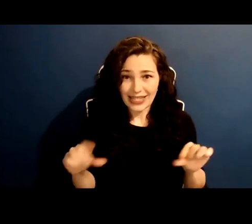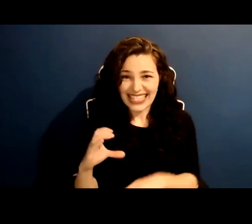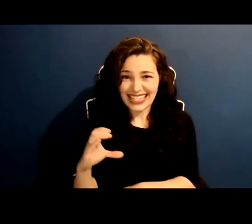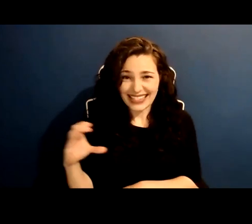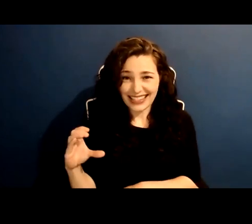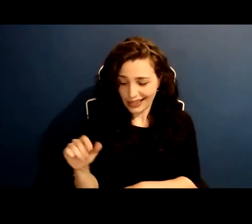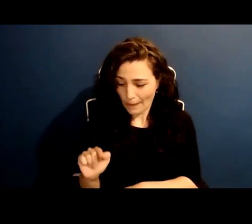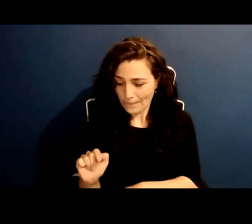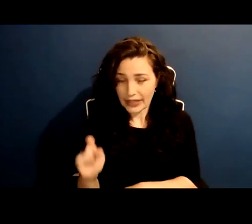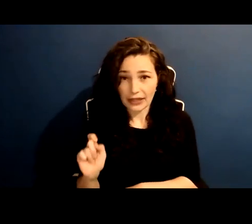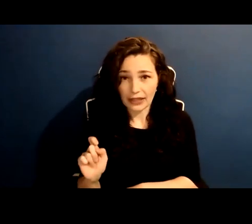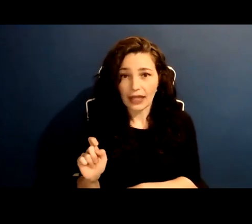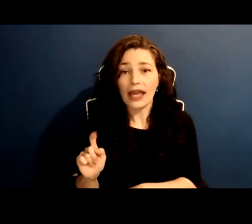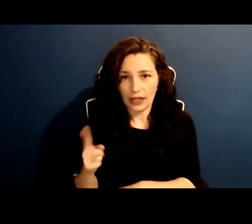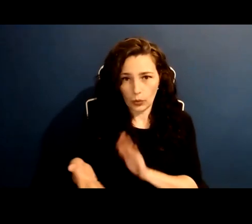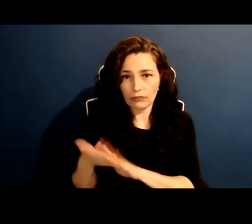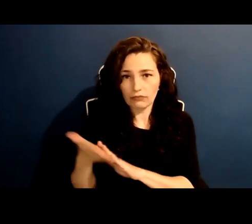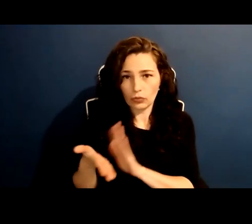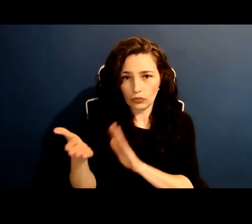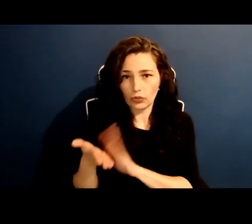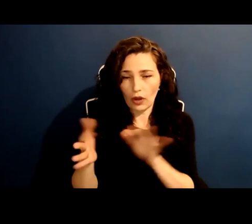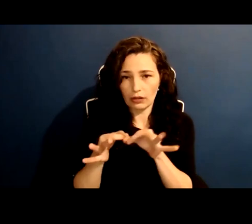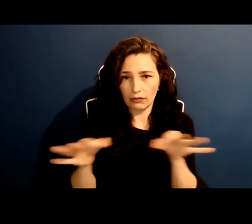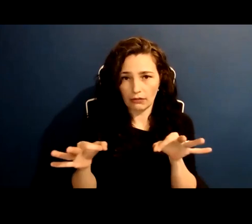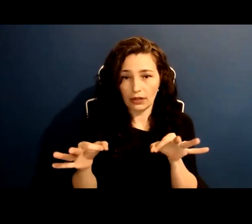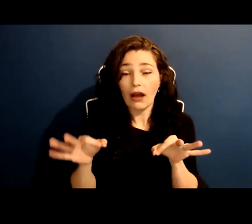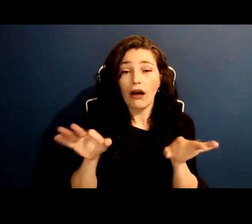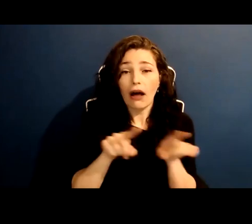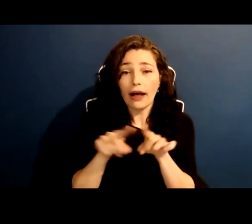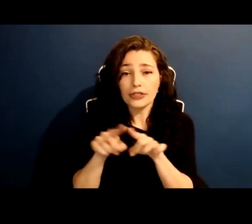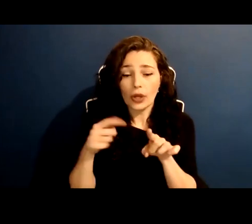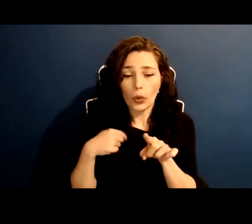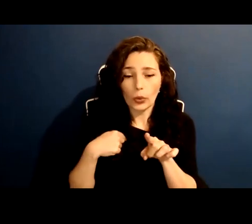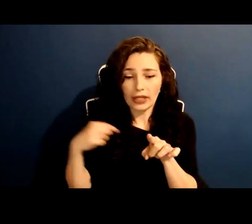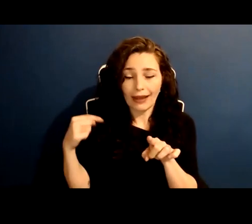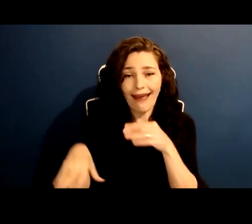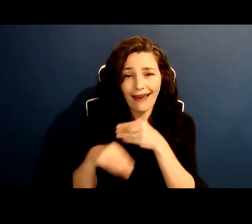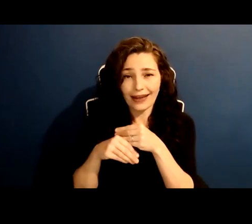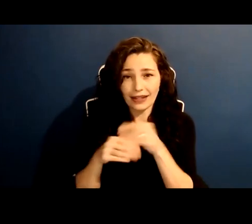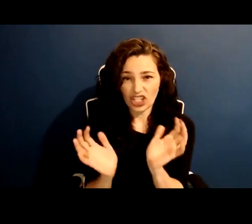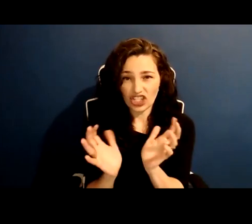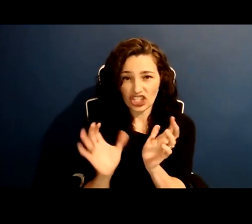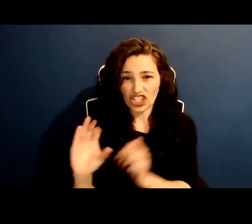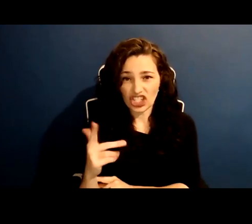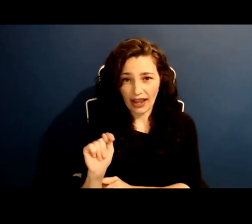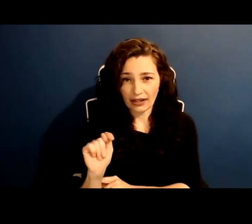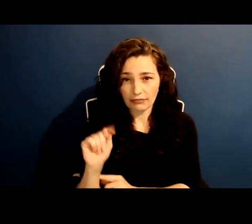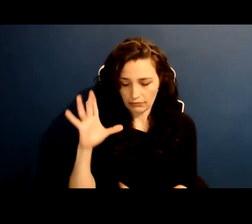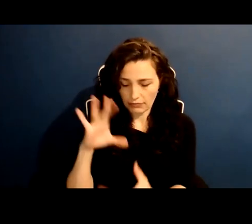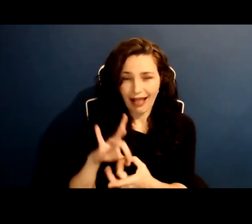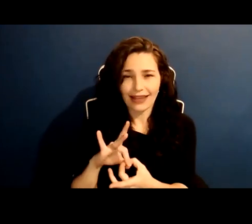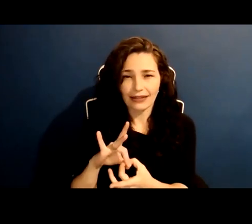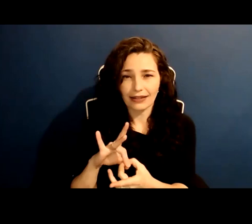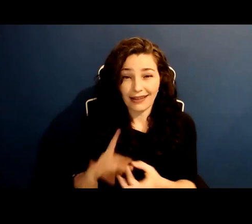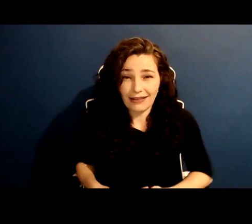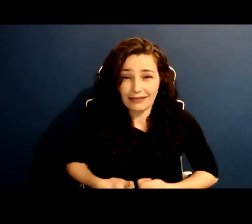the screen to turn that on. We also have dropped into the chat a link to the live transcript. If you